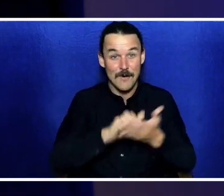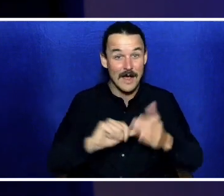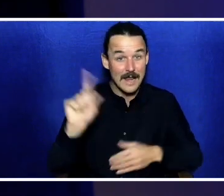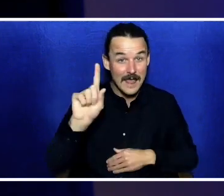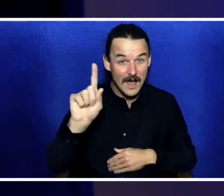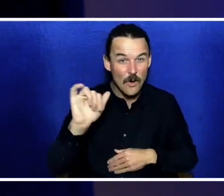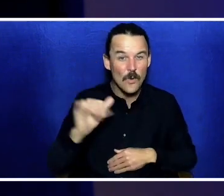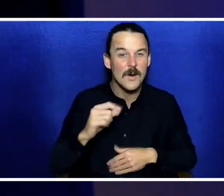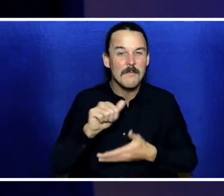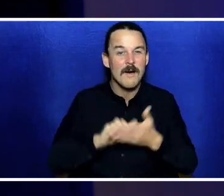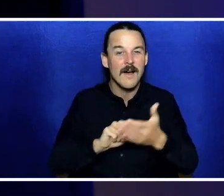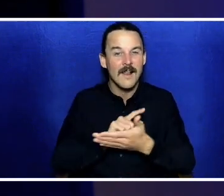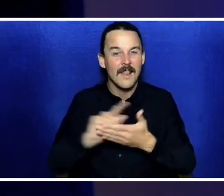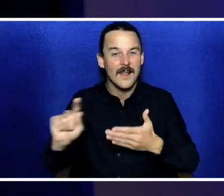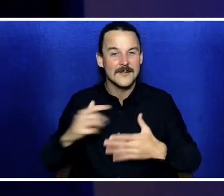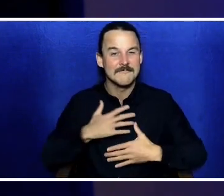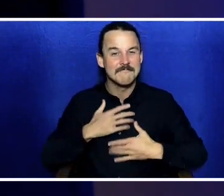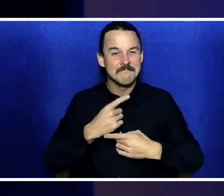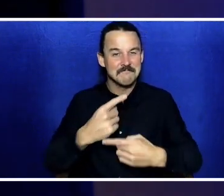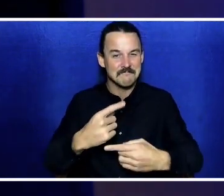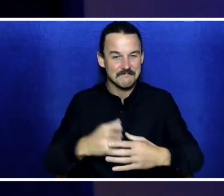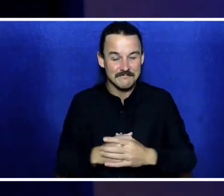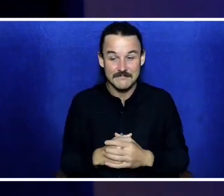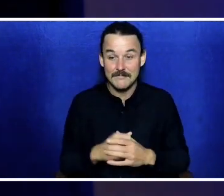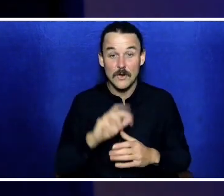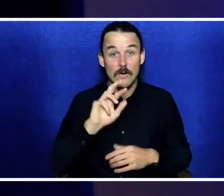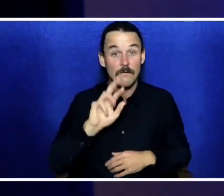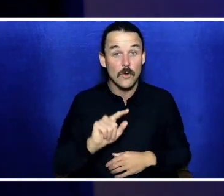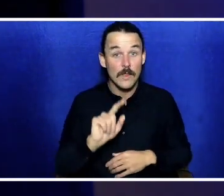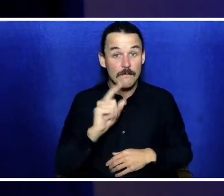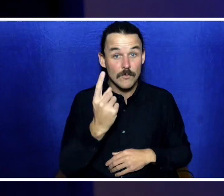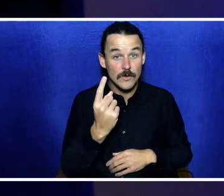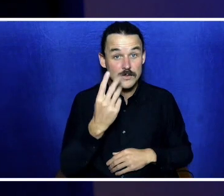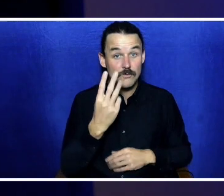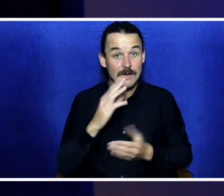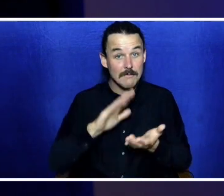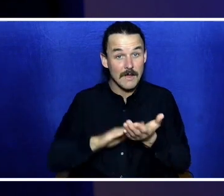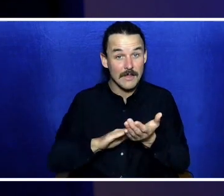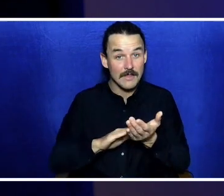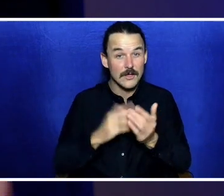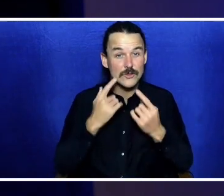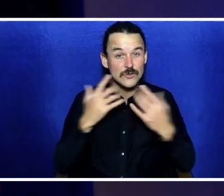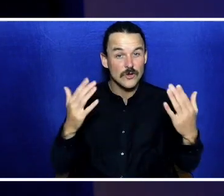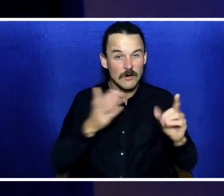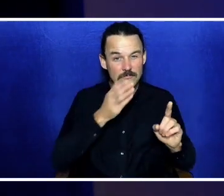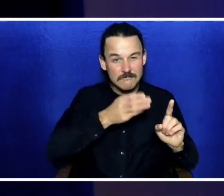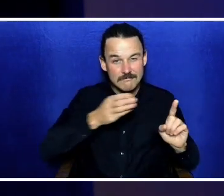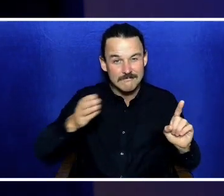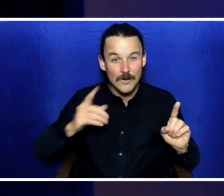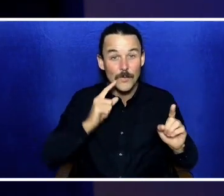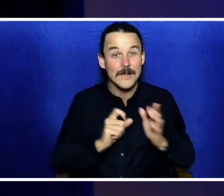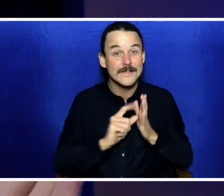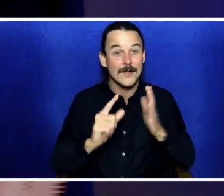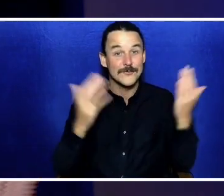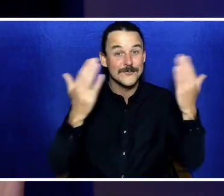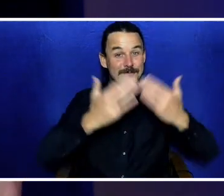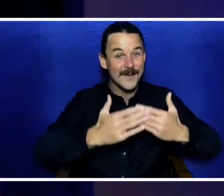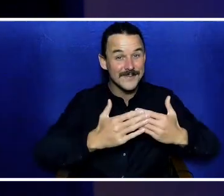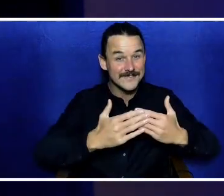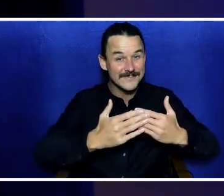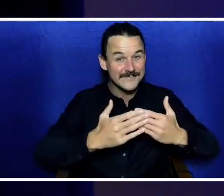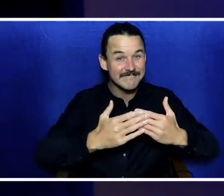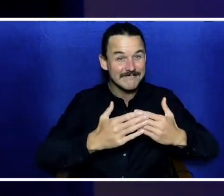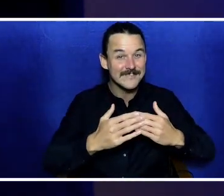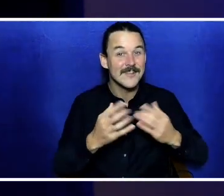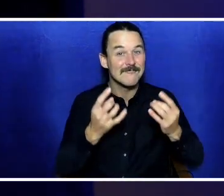at 6:30 p.m. tonight, and they'll be on sale for 2 weeks before single tickets go on sale. But without any further ado, Richard, please tell us